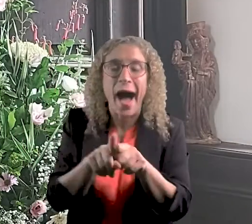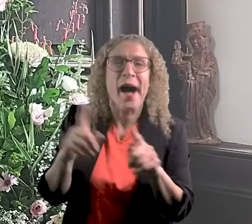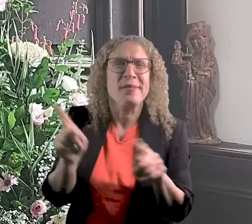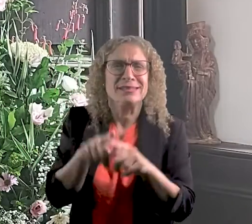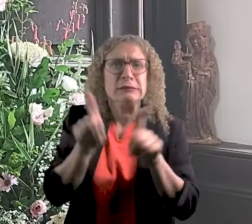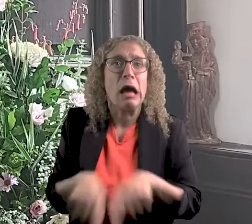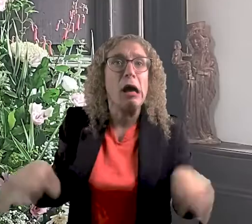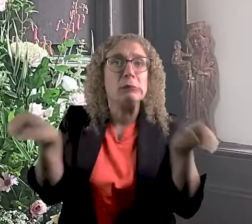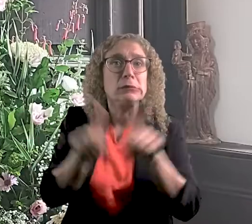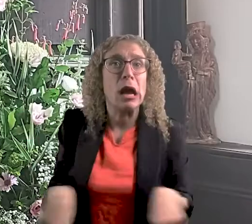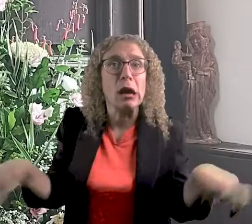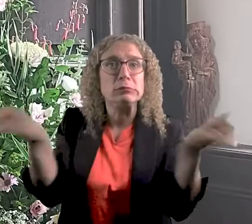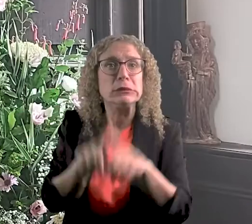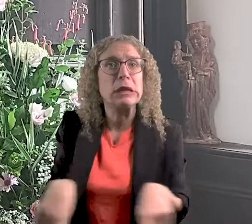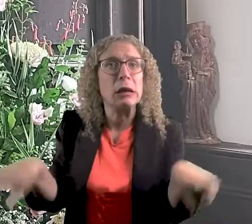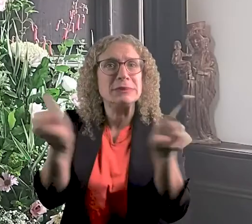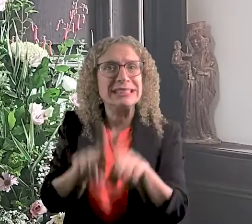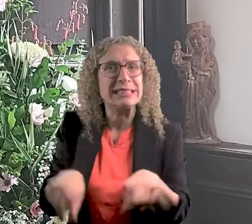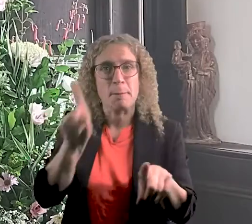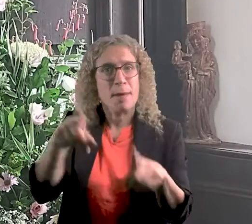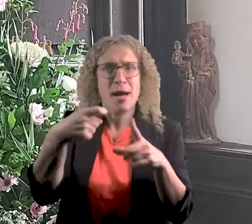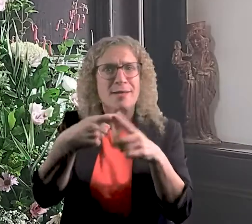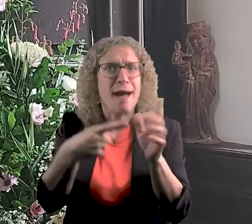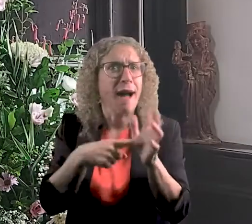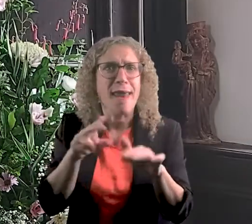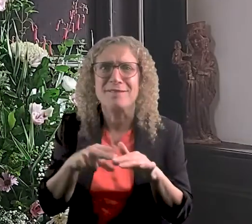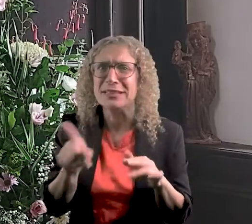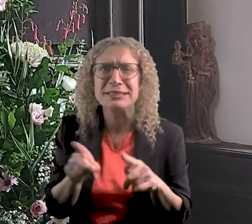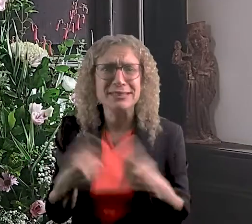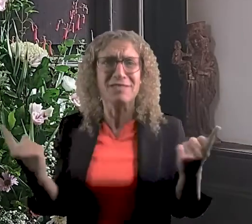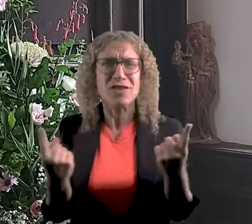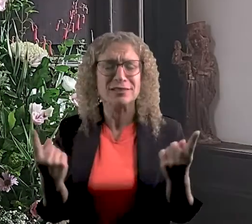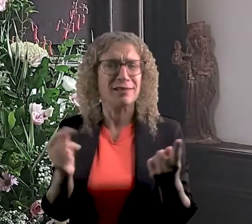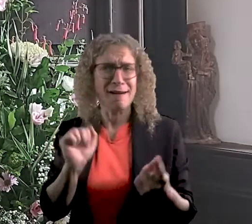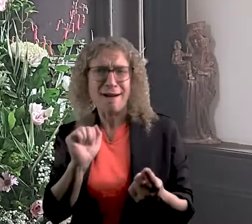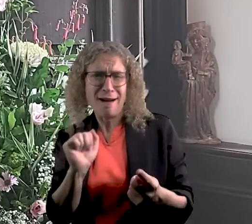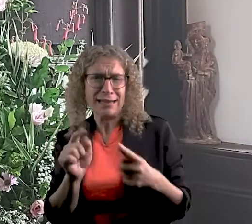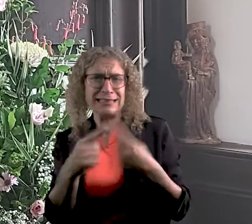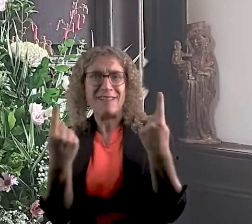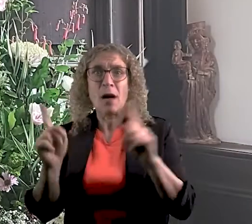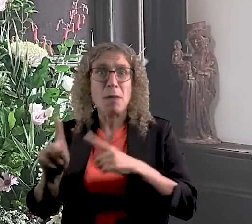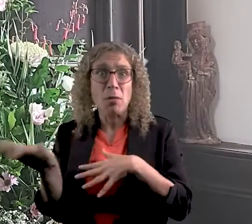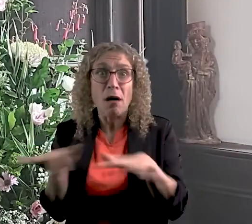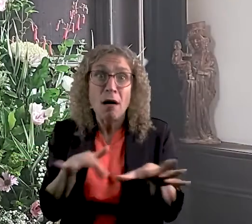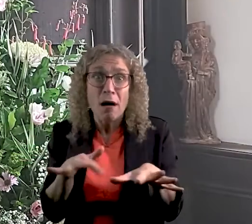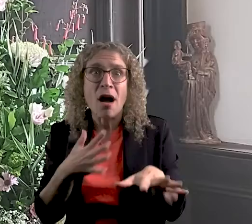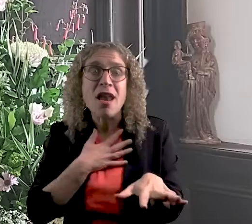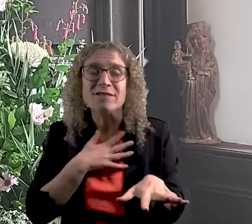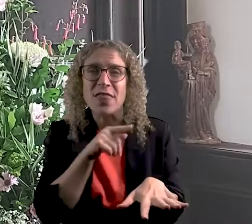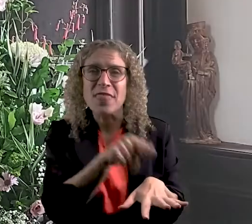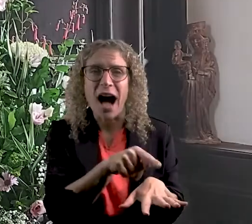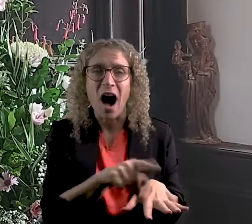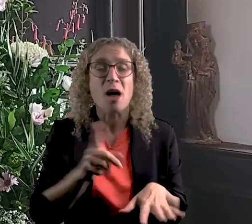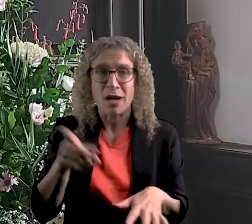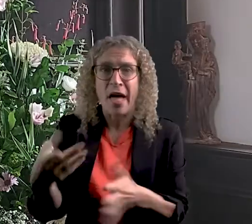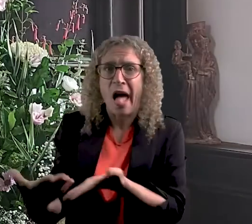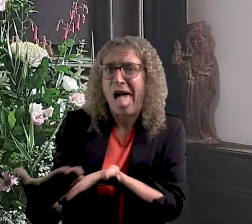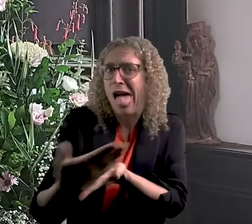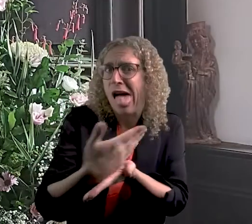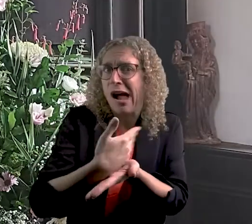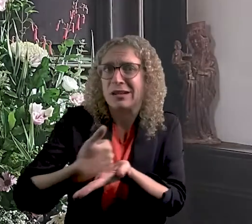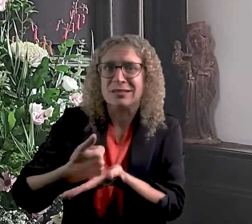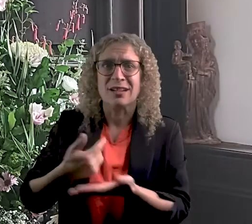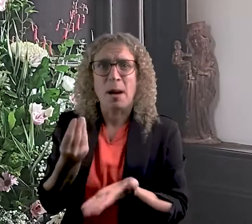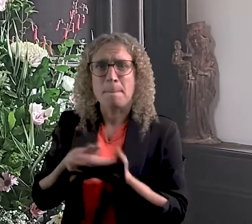shows like The X Factor. The KLF were poetic, edgy, interesting and gifted. But the money